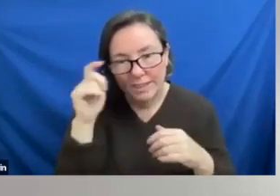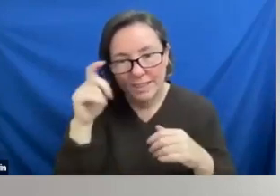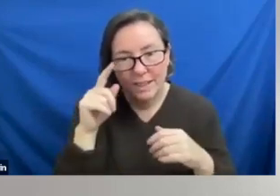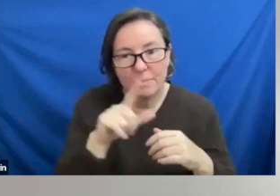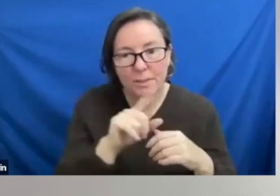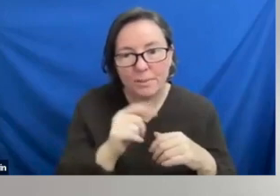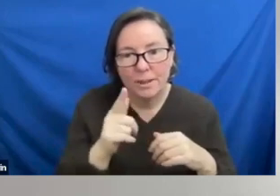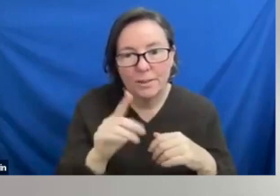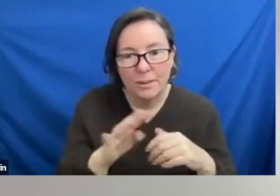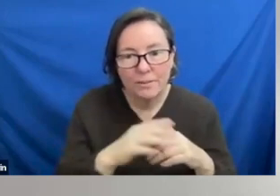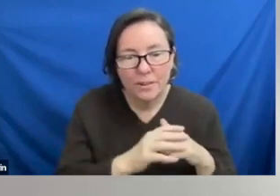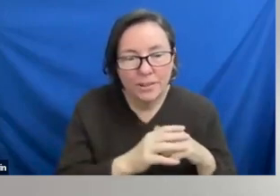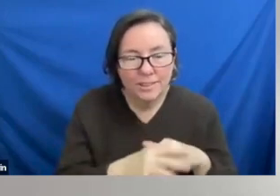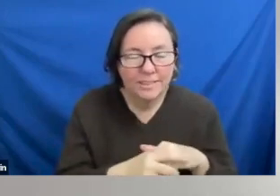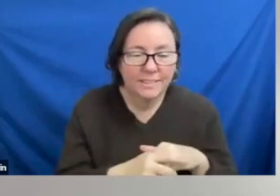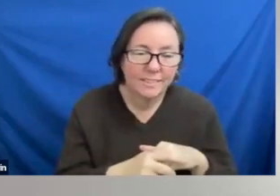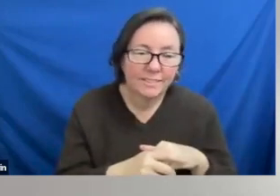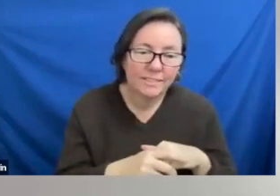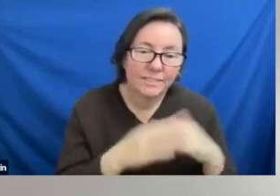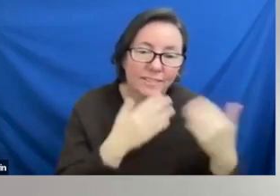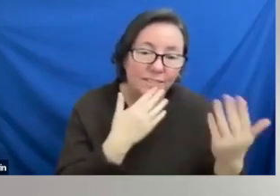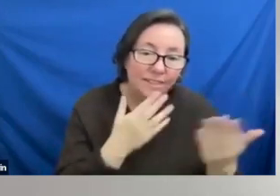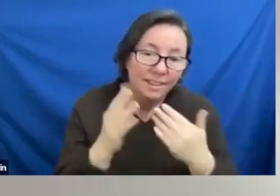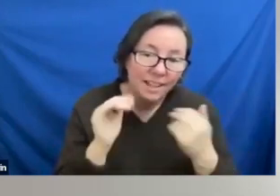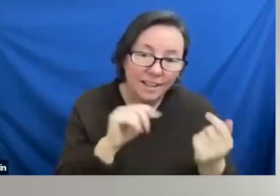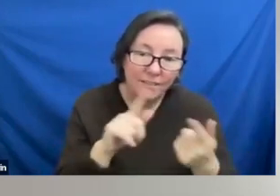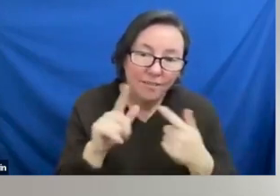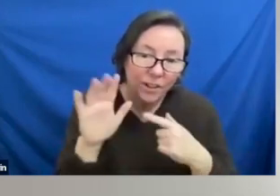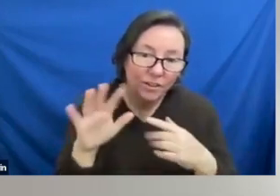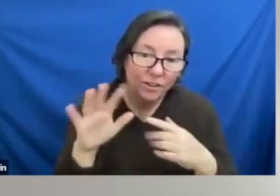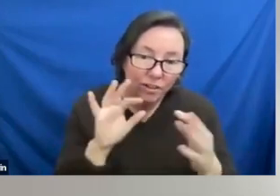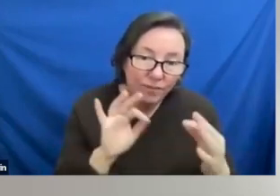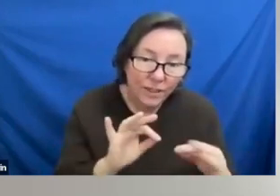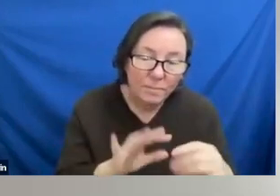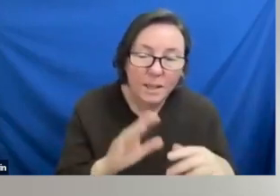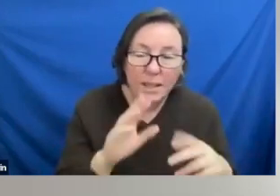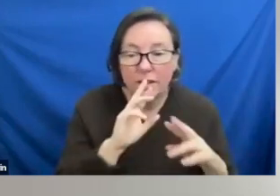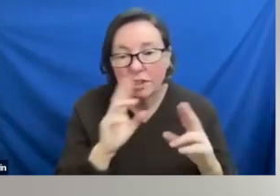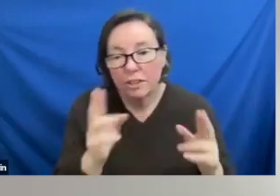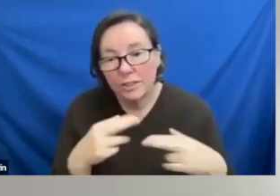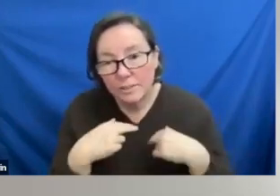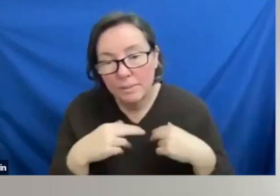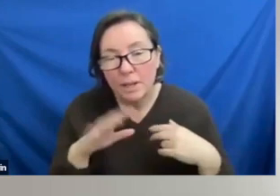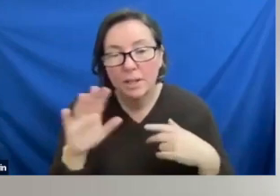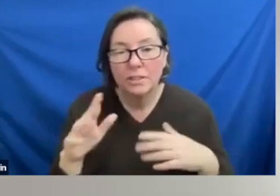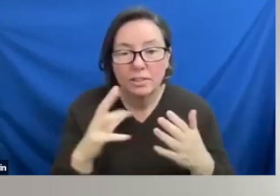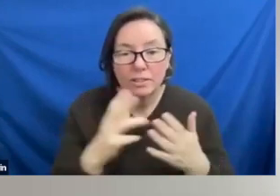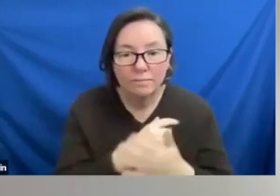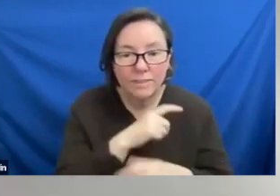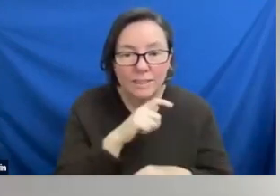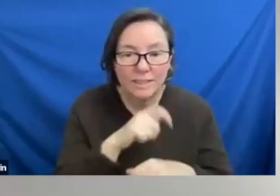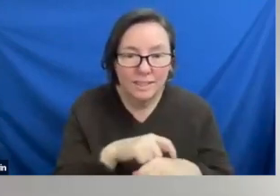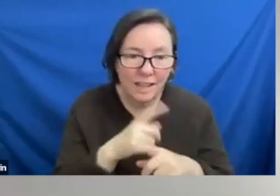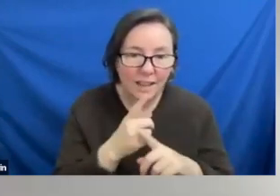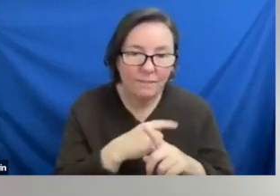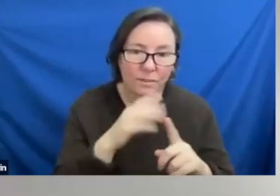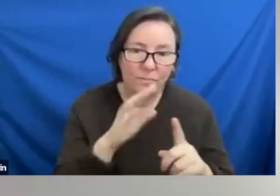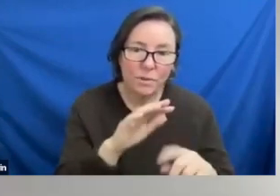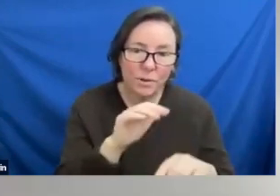the feedback and the response and the amount of people that have taken a little bit of time out of a Monday night